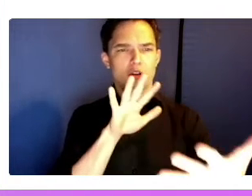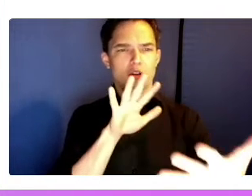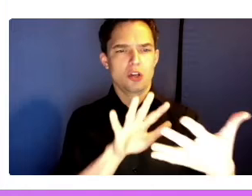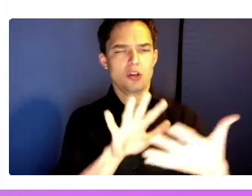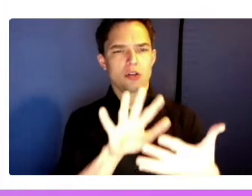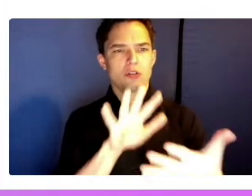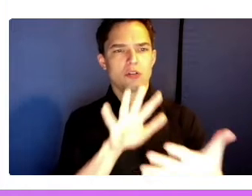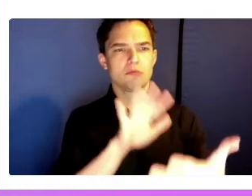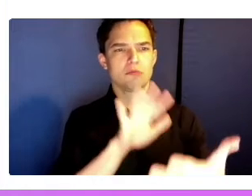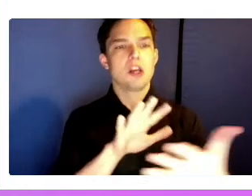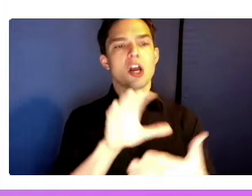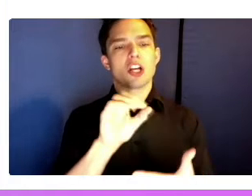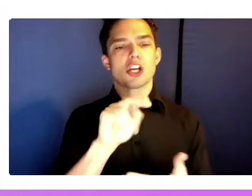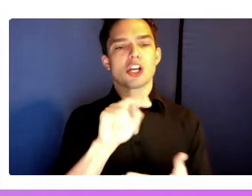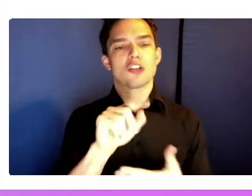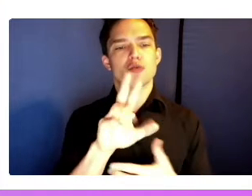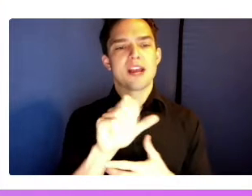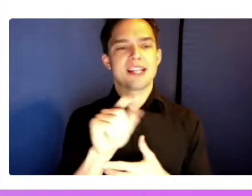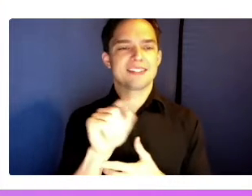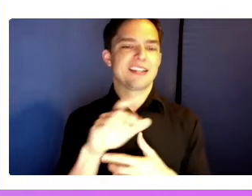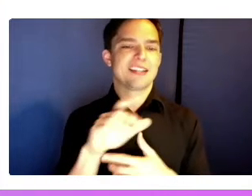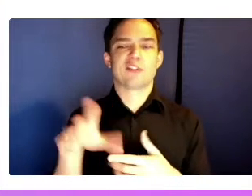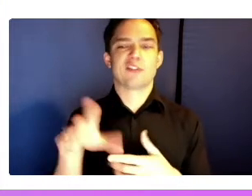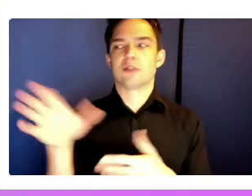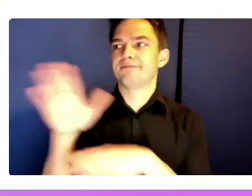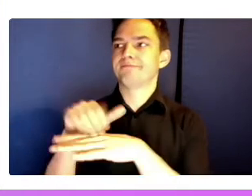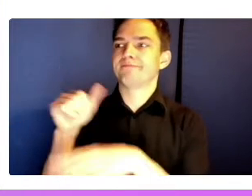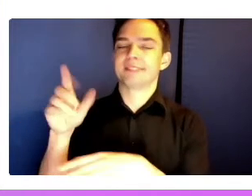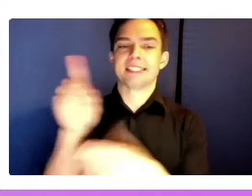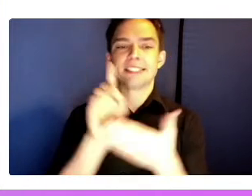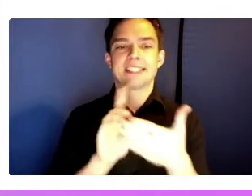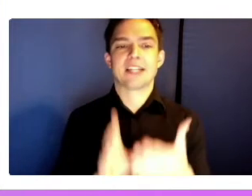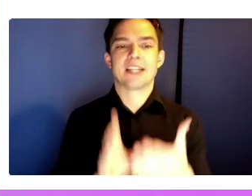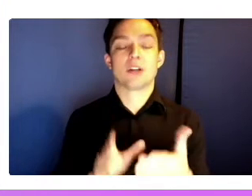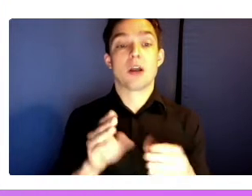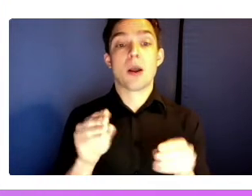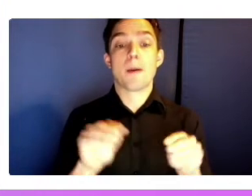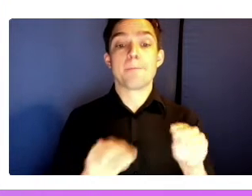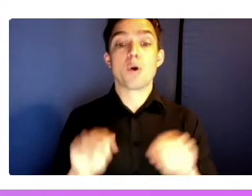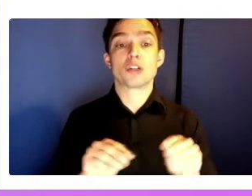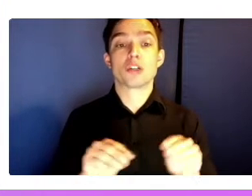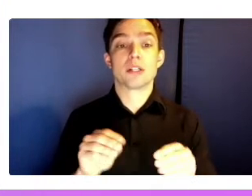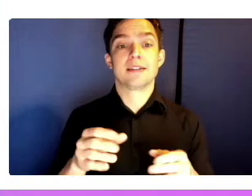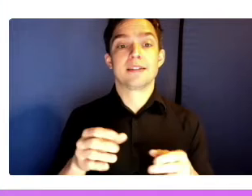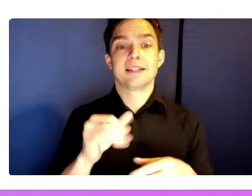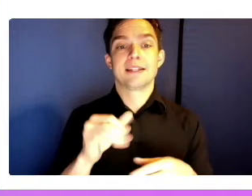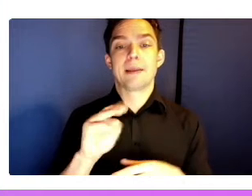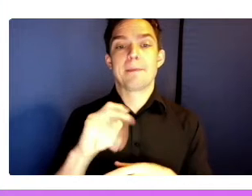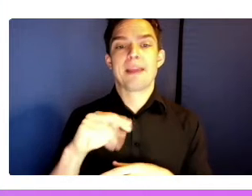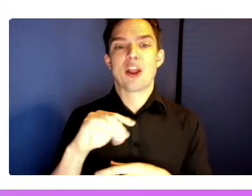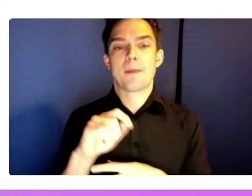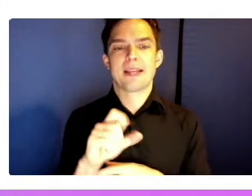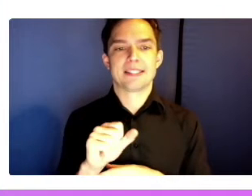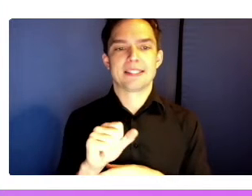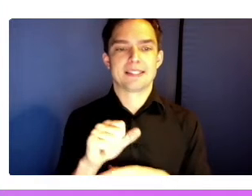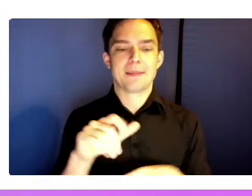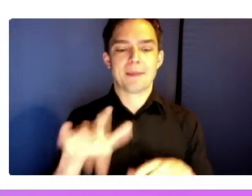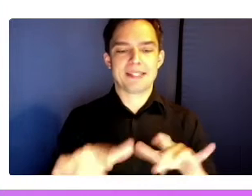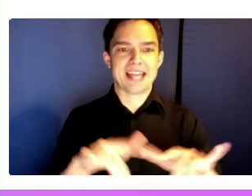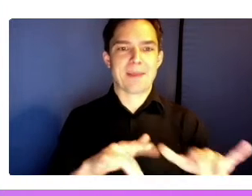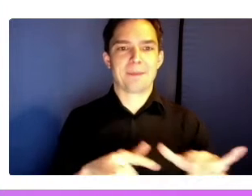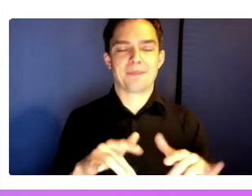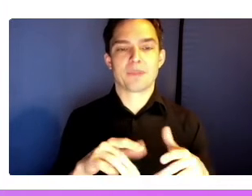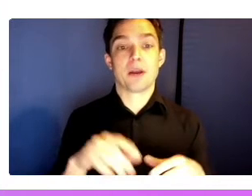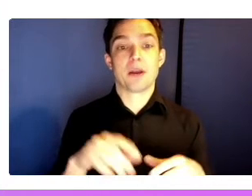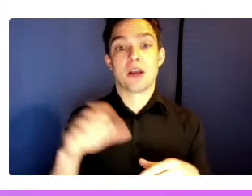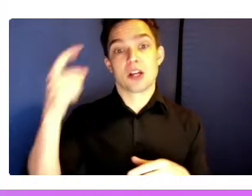designer. I'll have to think through that. Motor impairment, usually tap areas and things like that. But cognitively impaired